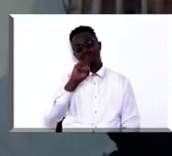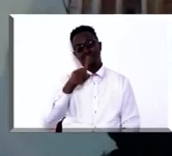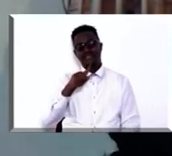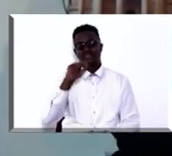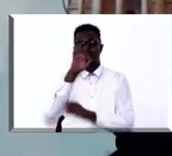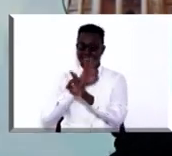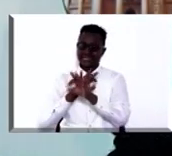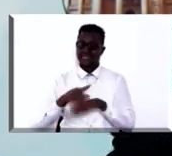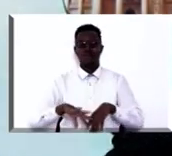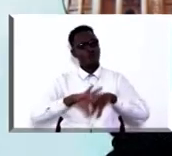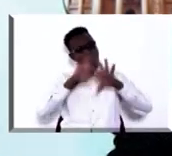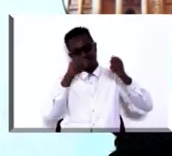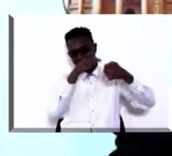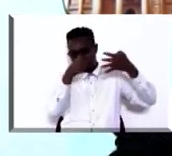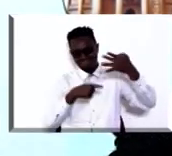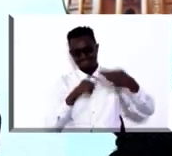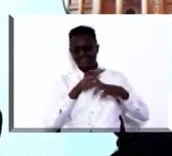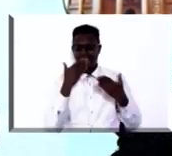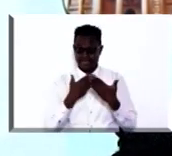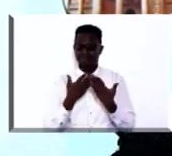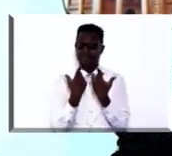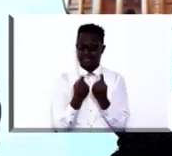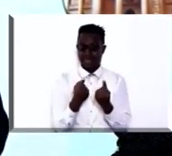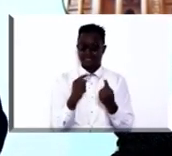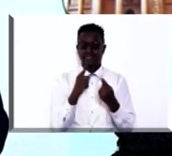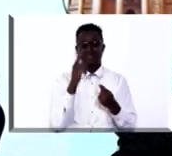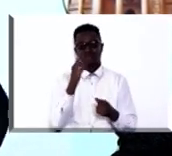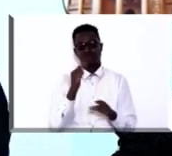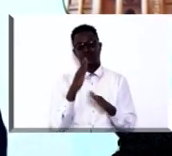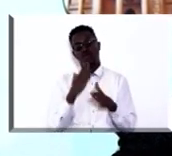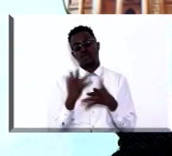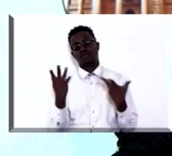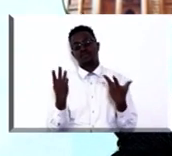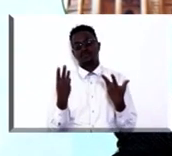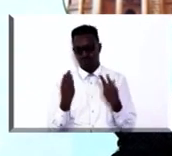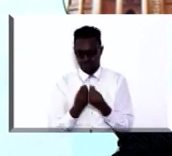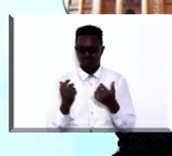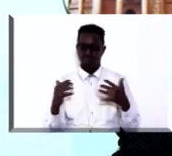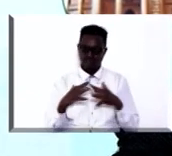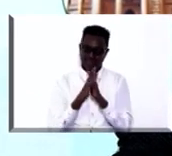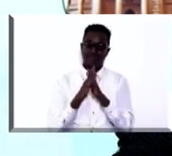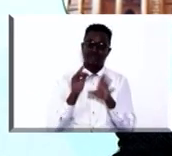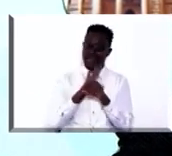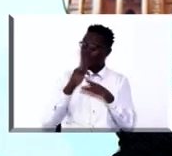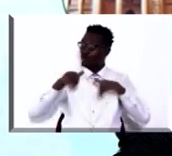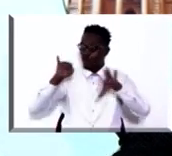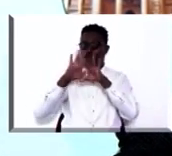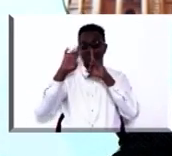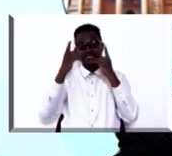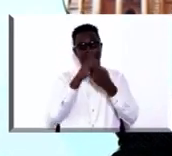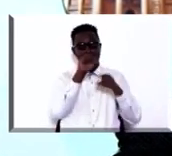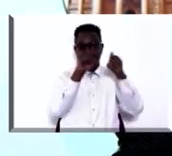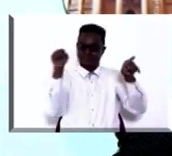can only be done if we work together, if all the spheres of government in our province are working together, and